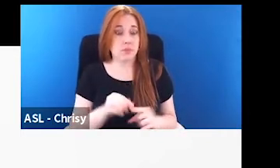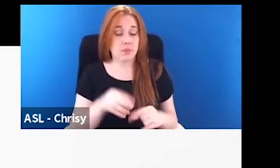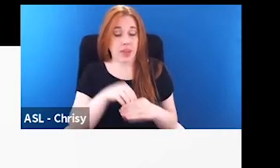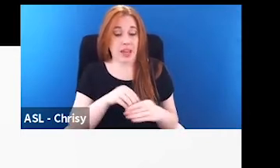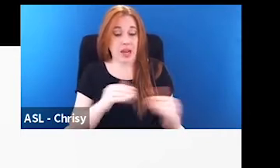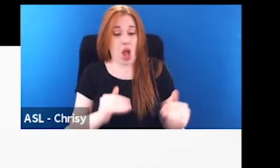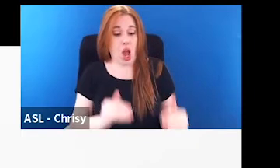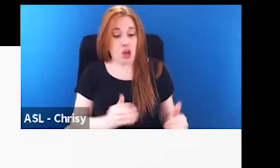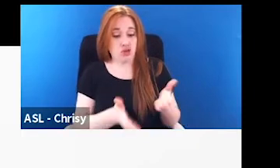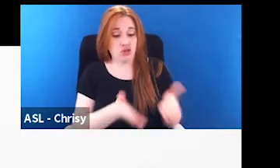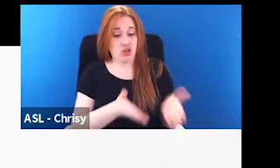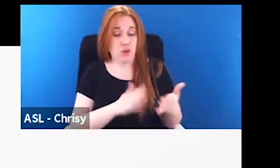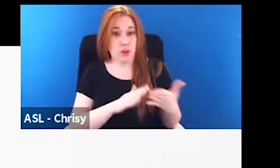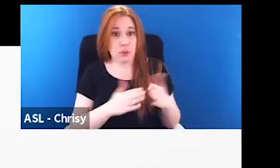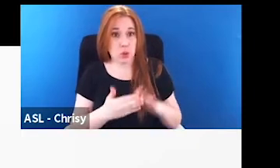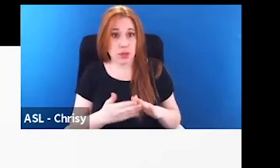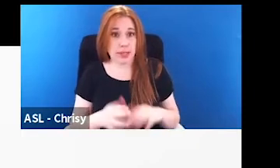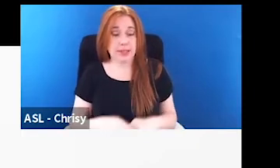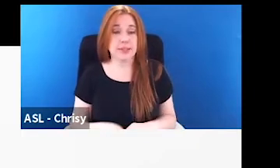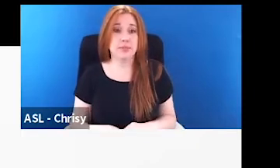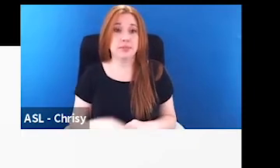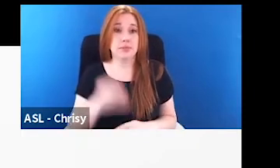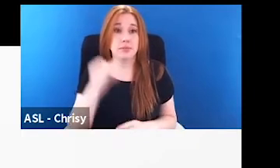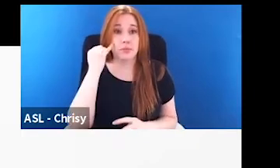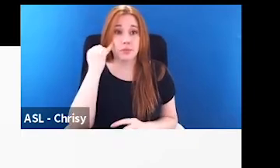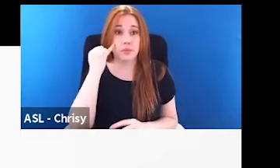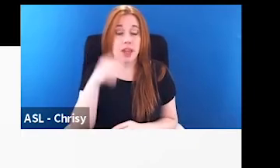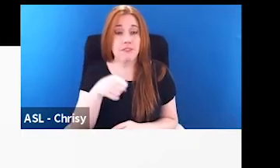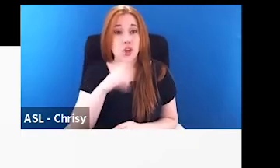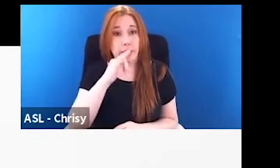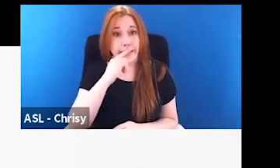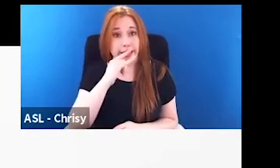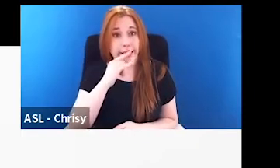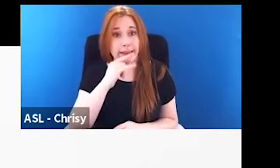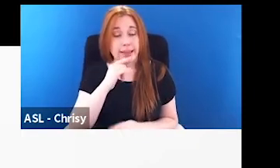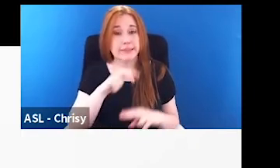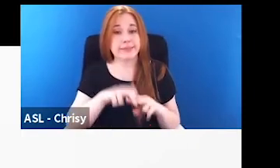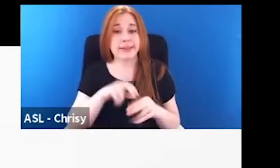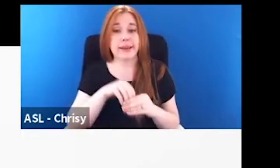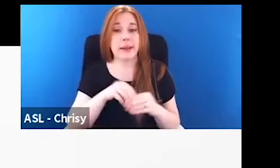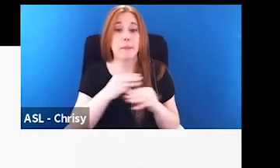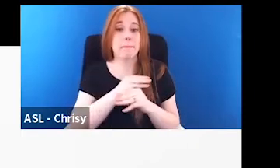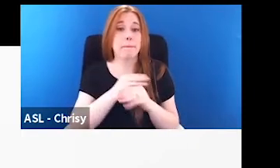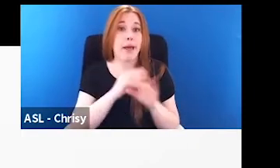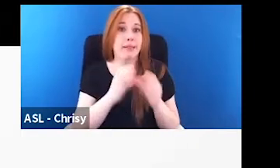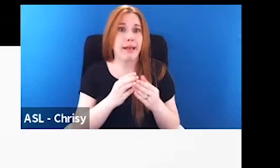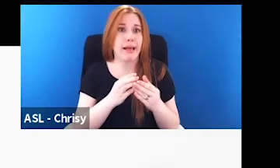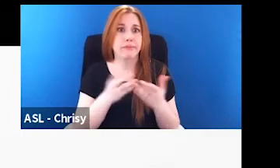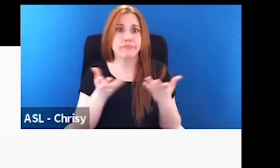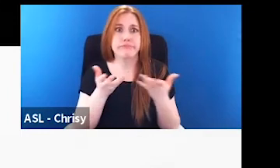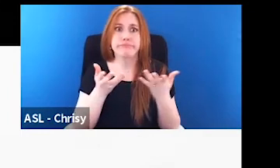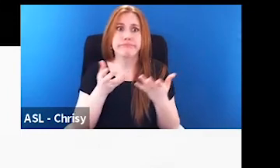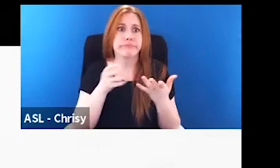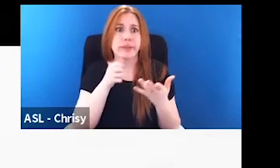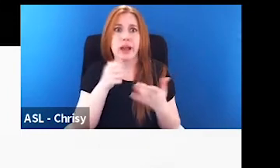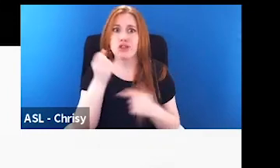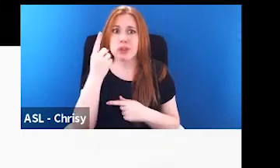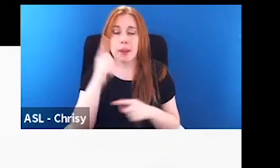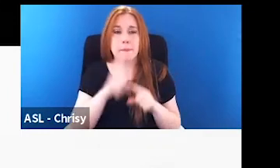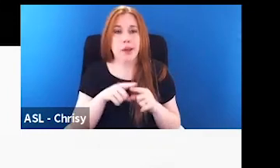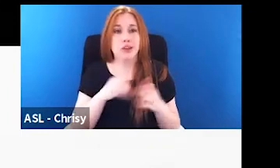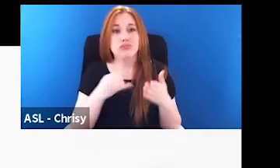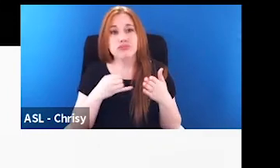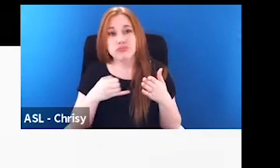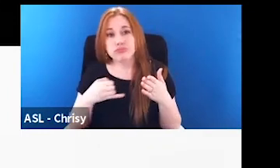communities. If you're a kid that's sitting in math class, don't quite get it, but you're doodling,